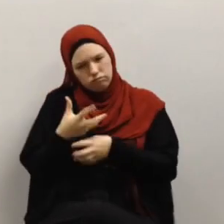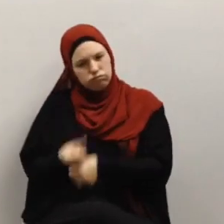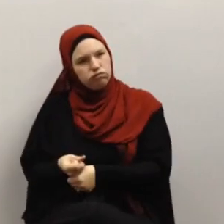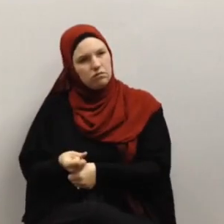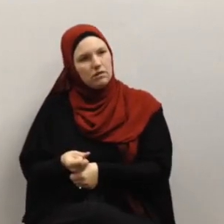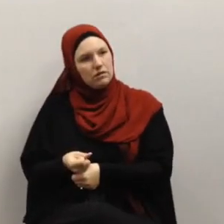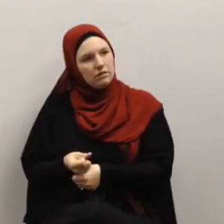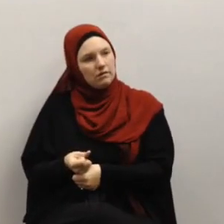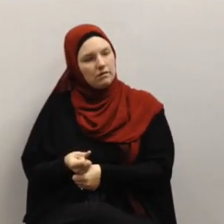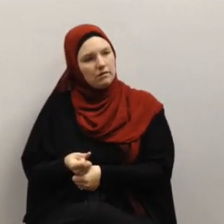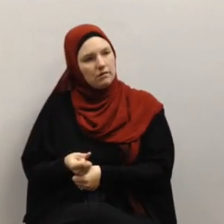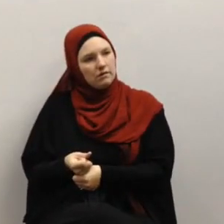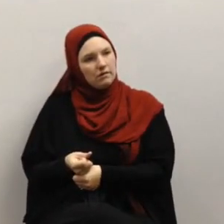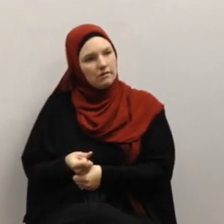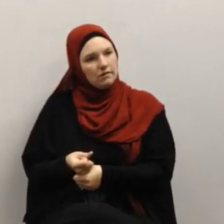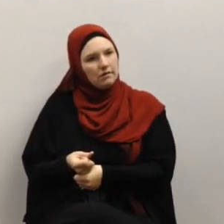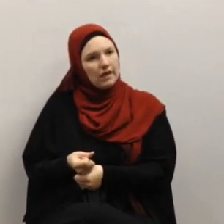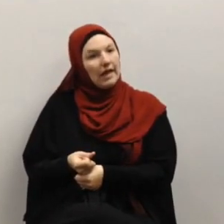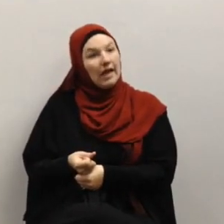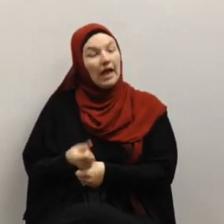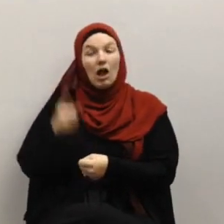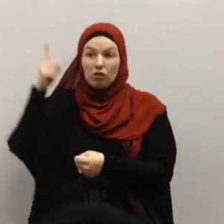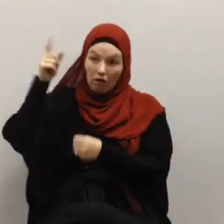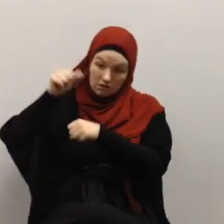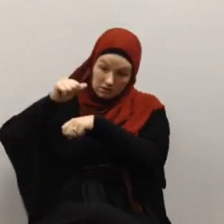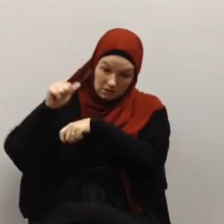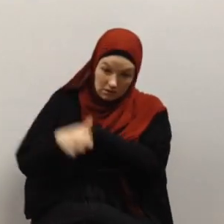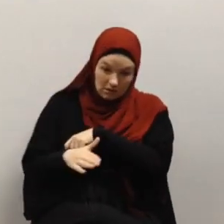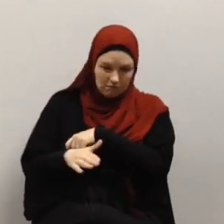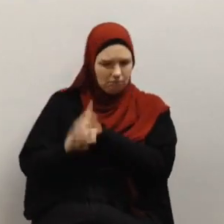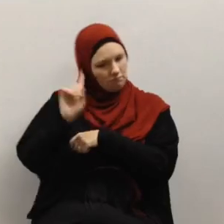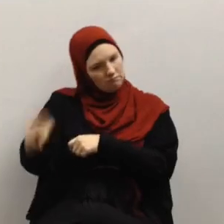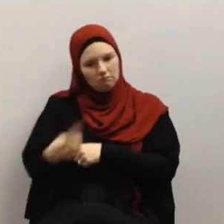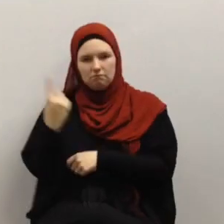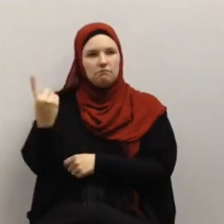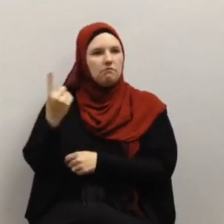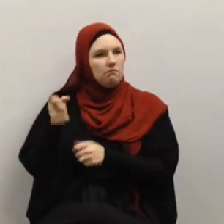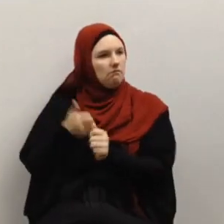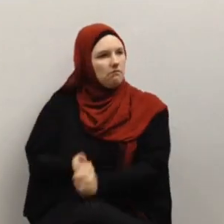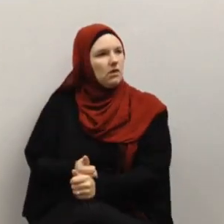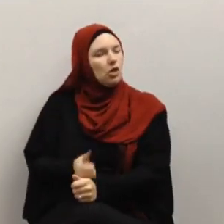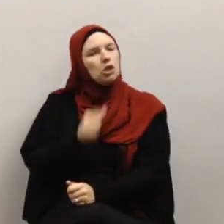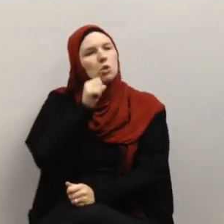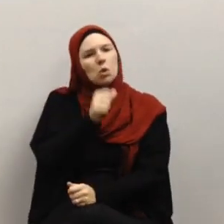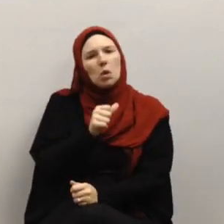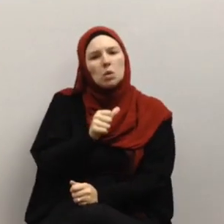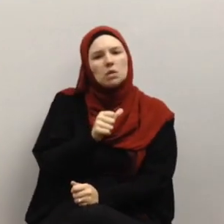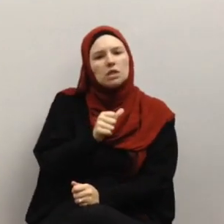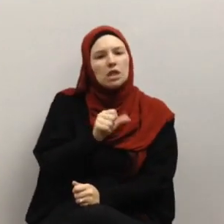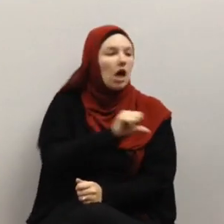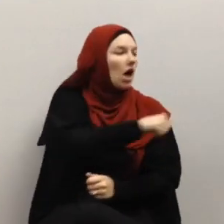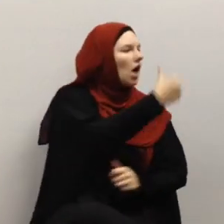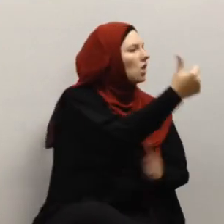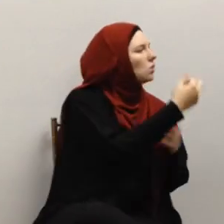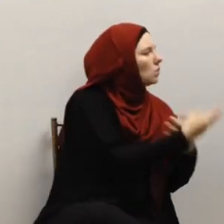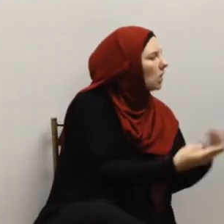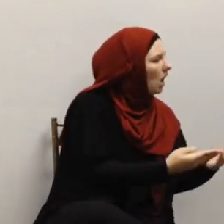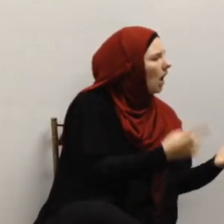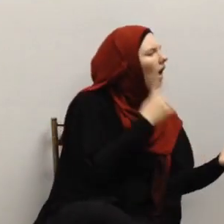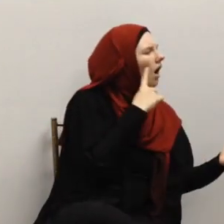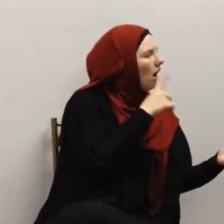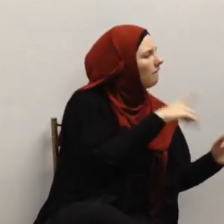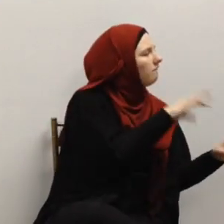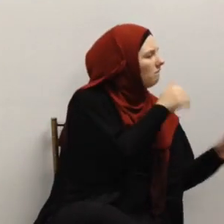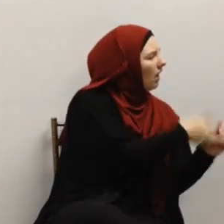that Allah has sent down, but follow it. Don't turn to any other sources. Then what